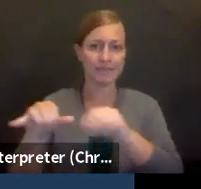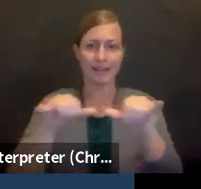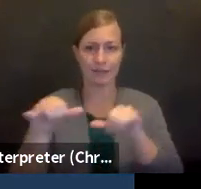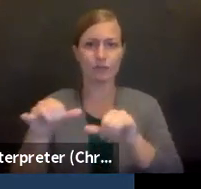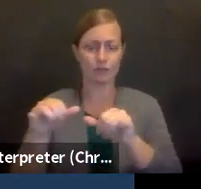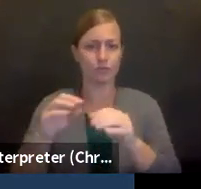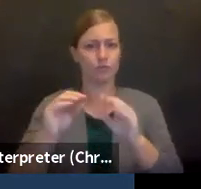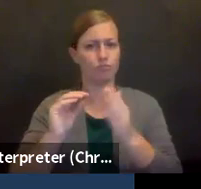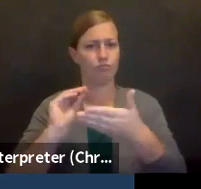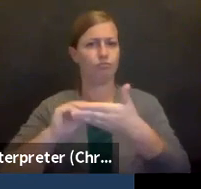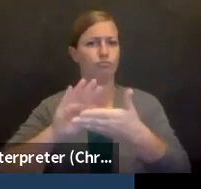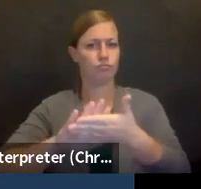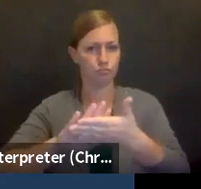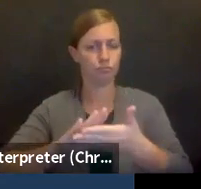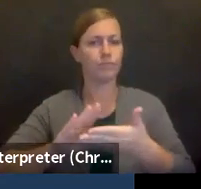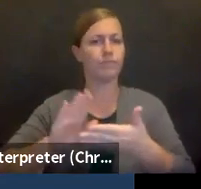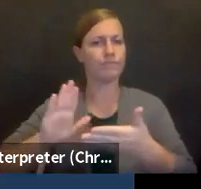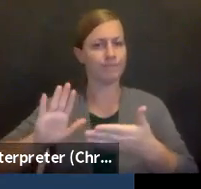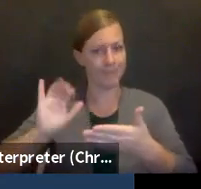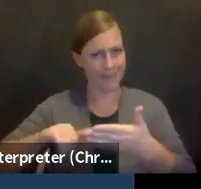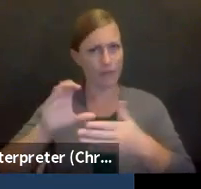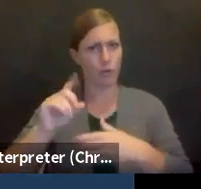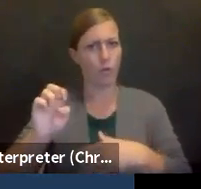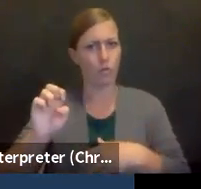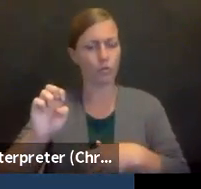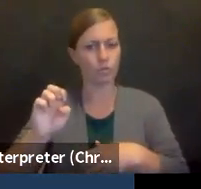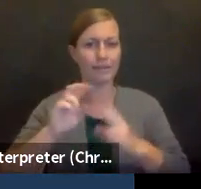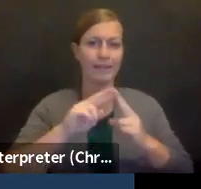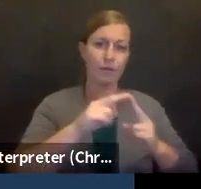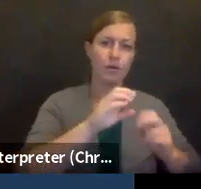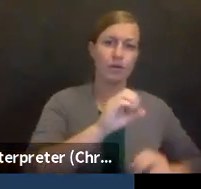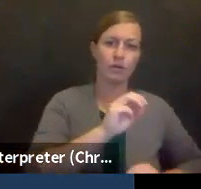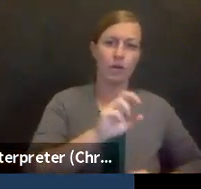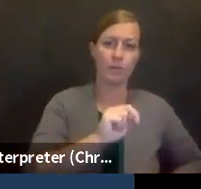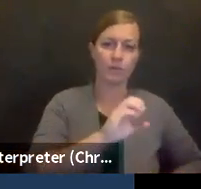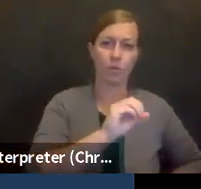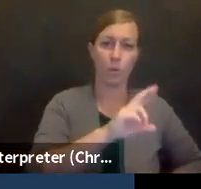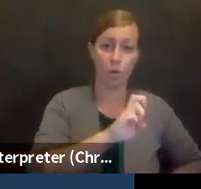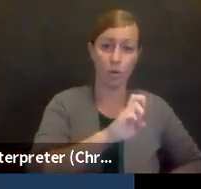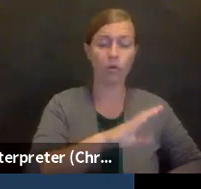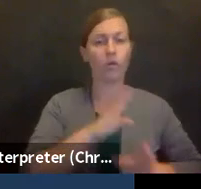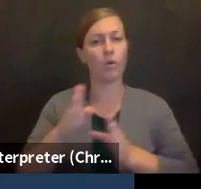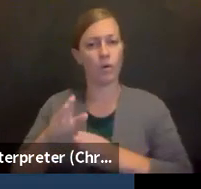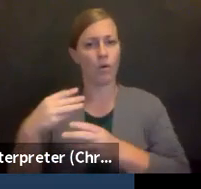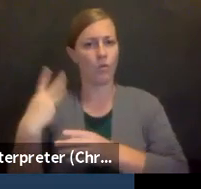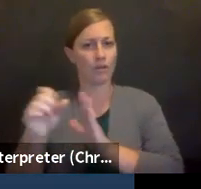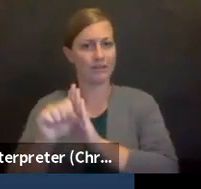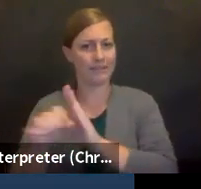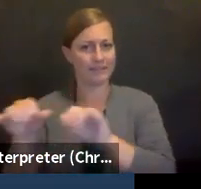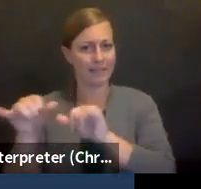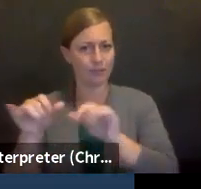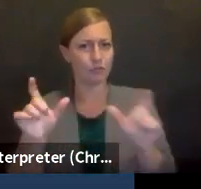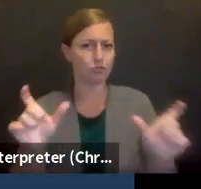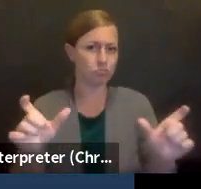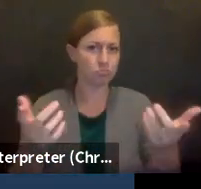your skills using their codes. So if I was to change this, which I will do, I can do